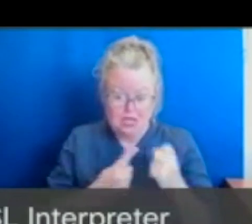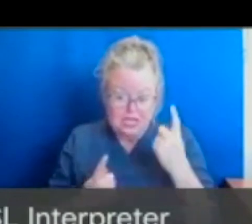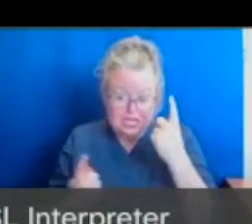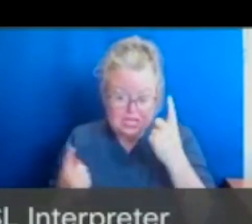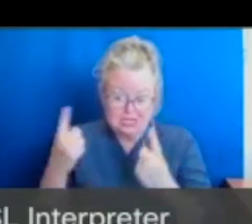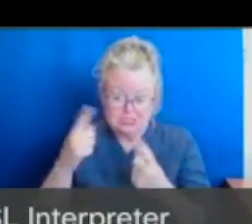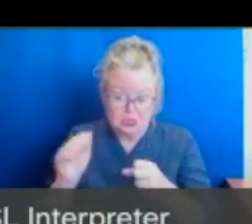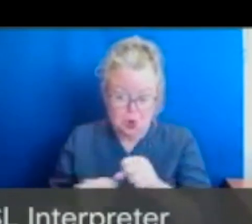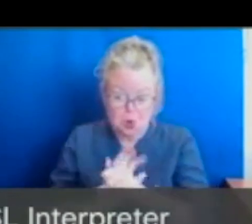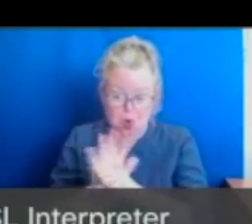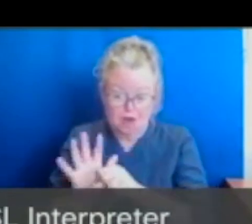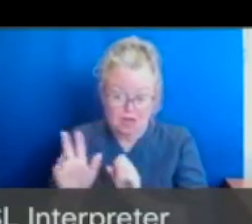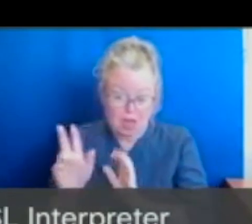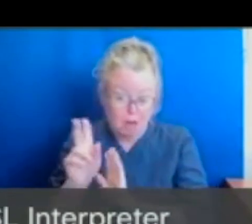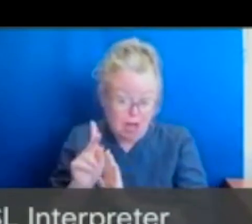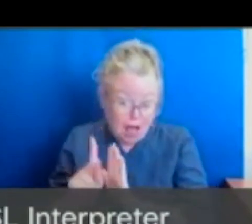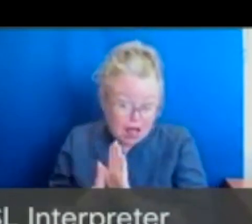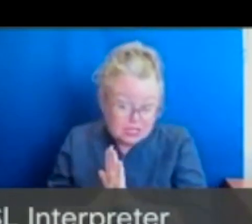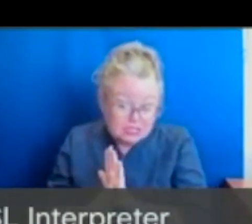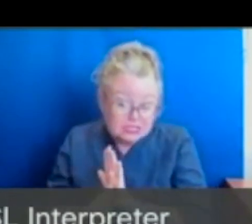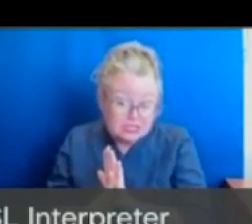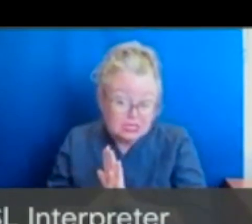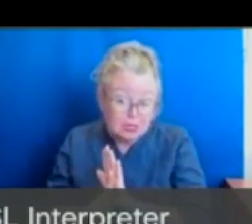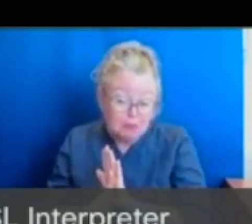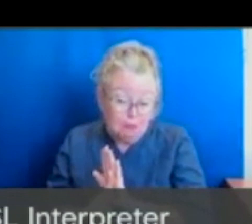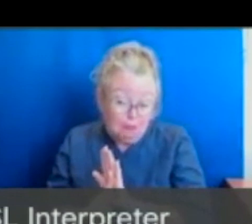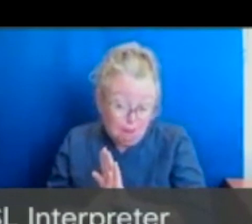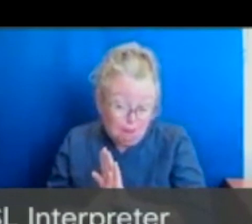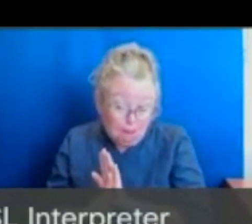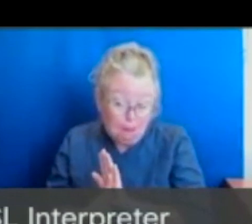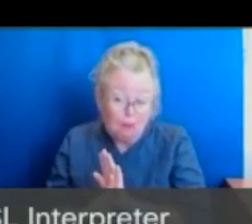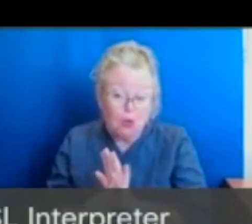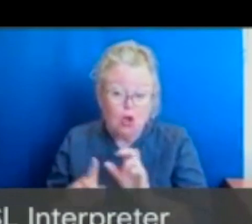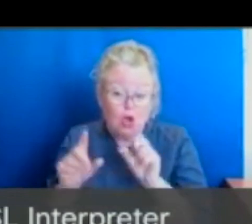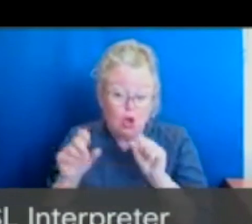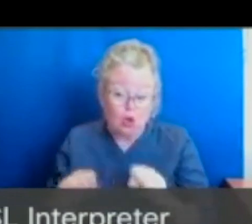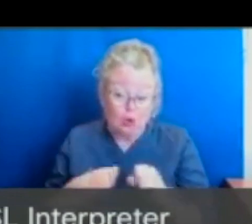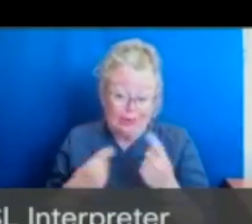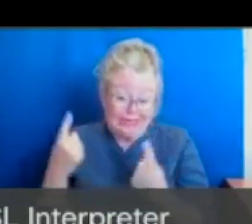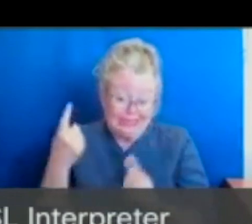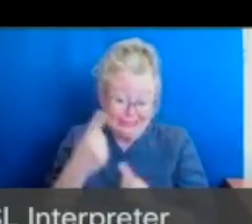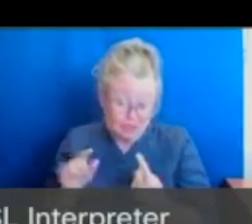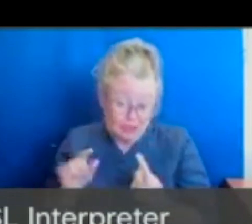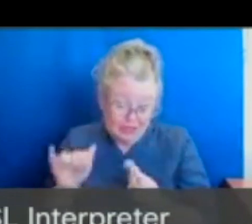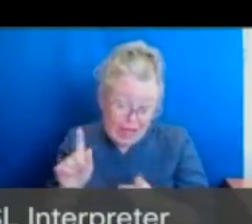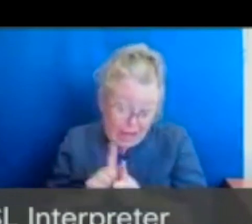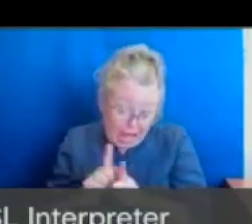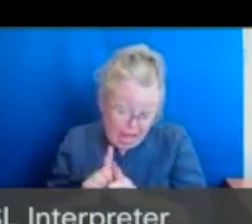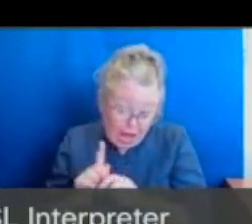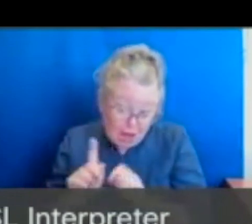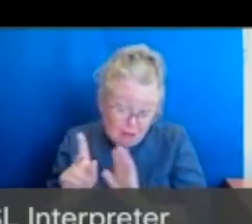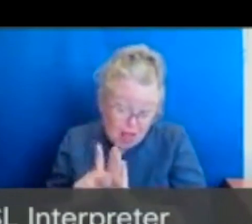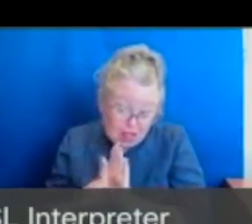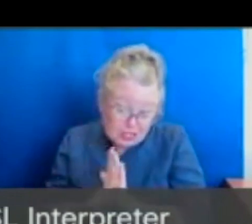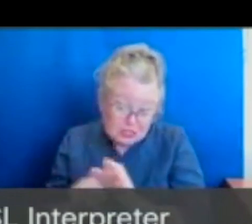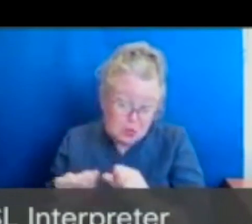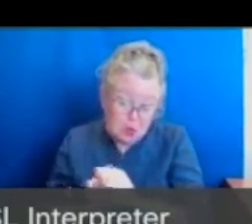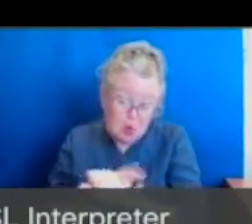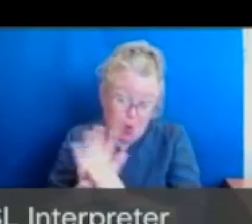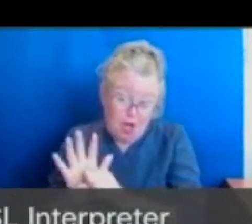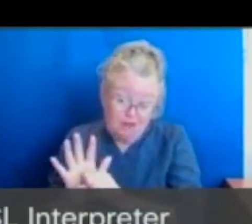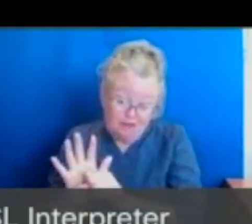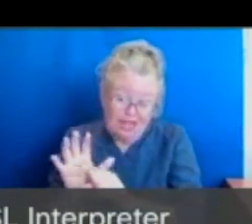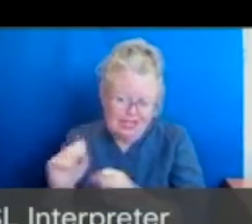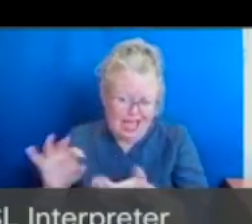considered a policy or something like a policy. In other words,